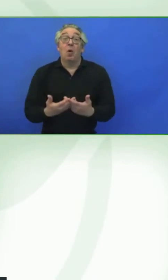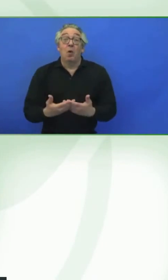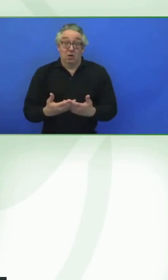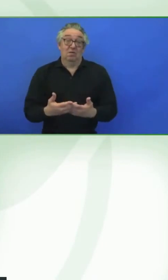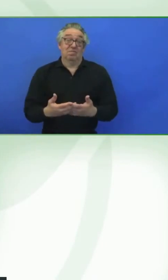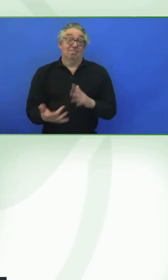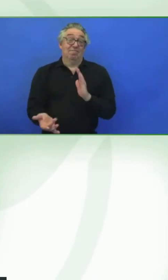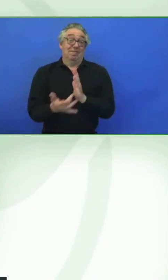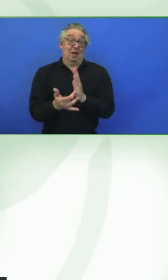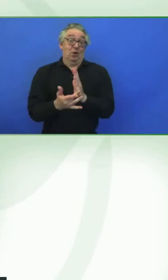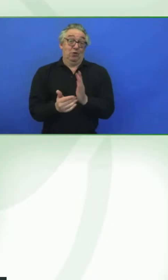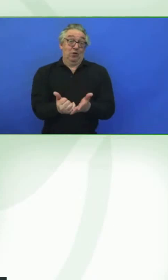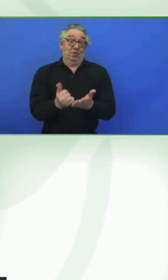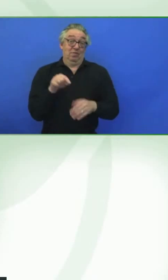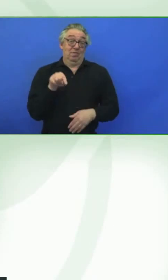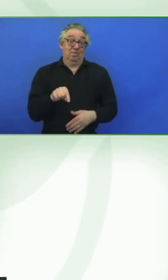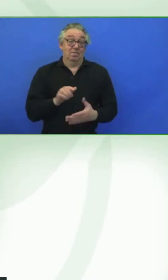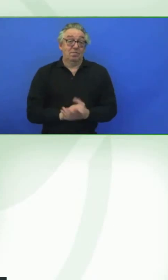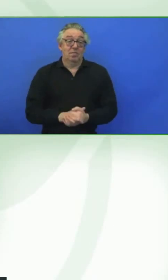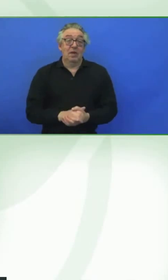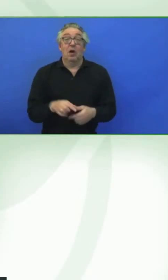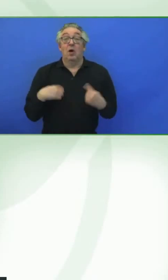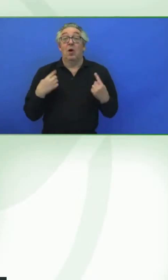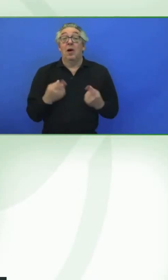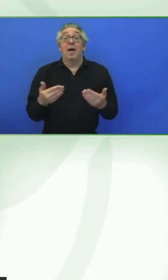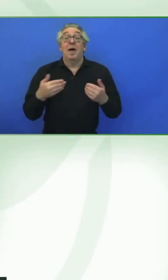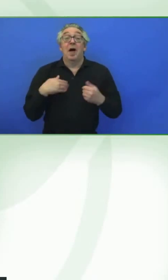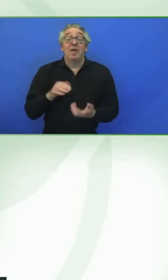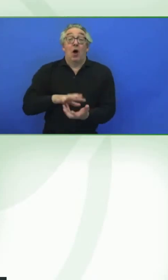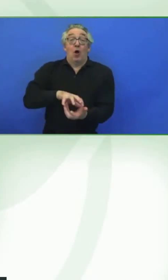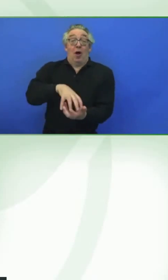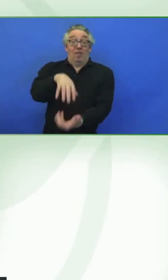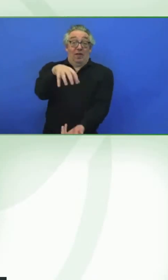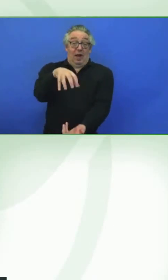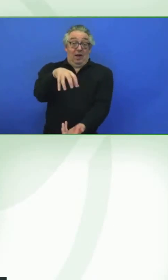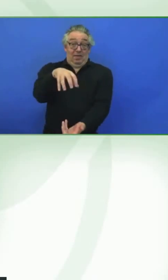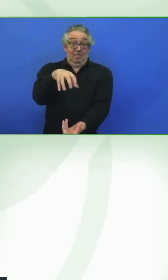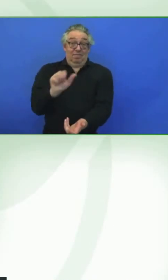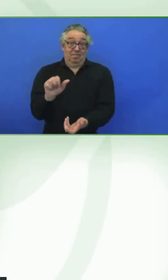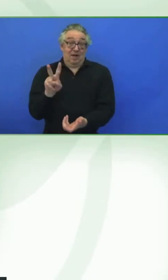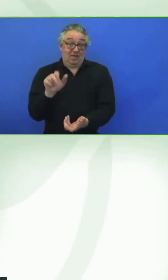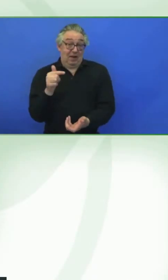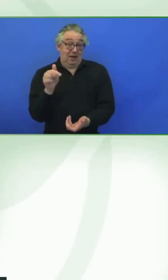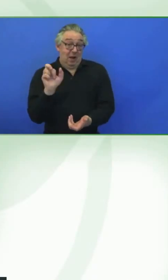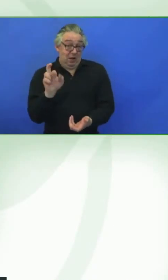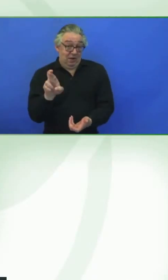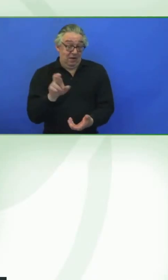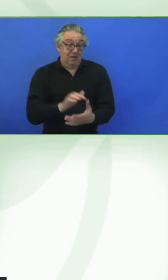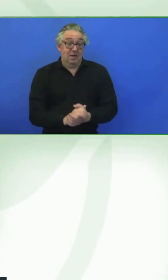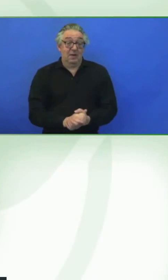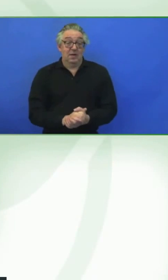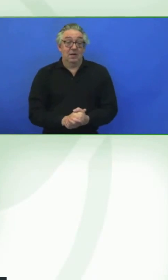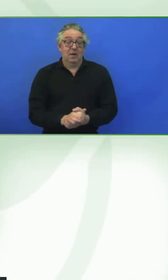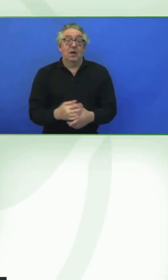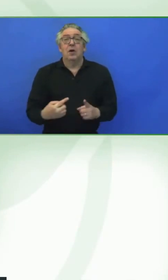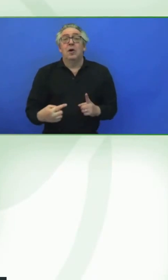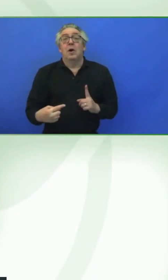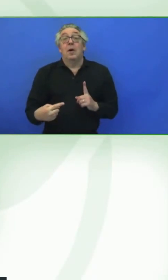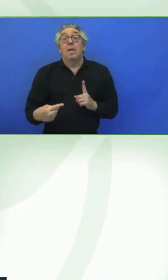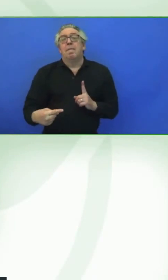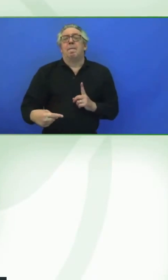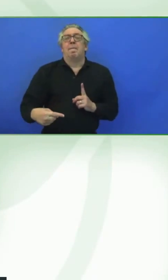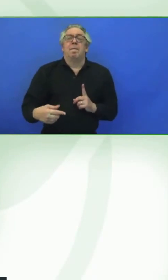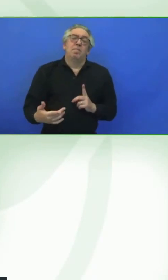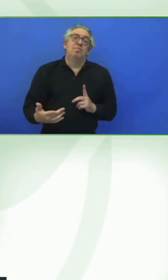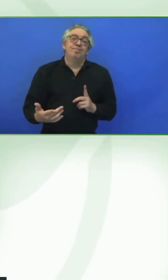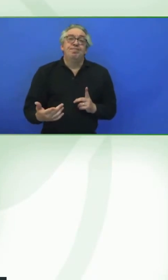We are using an avatar, so it is avatar-based, but also we have developed a